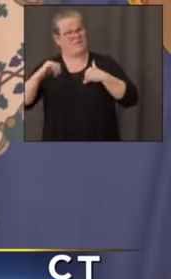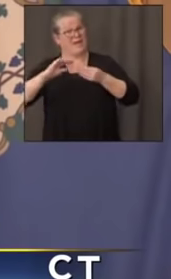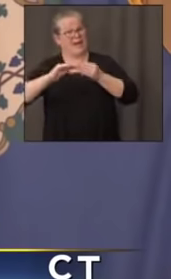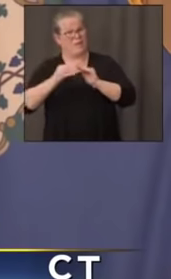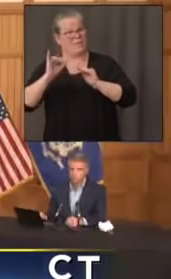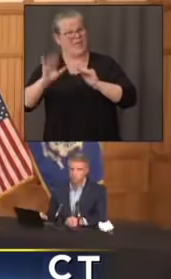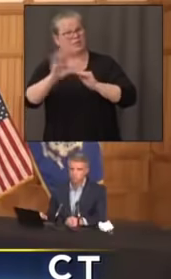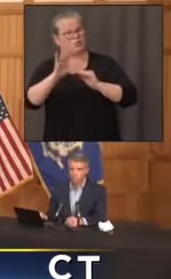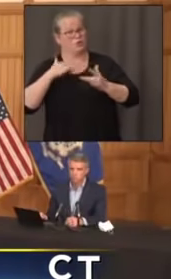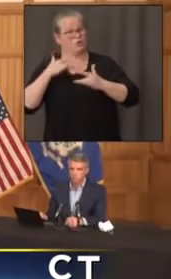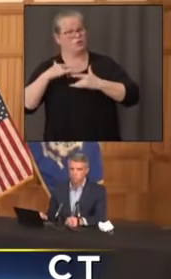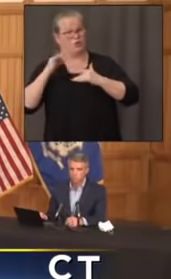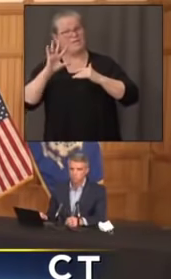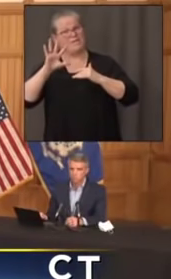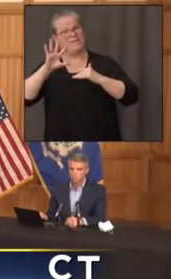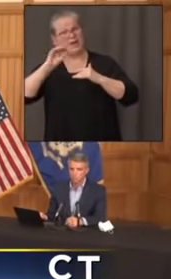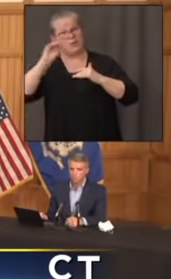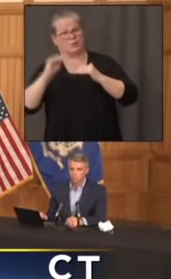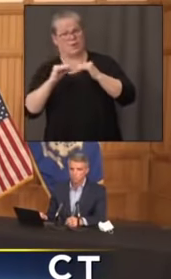Thanks.